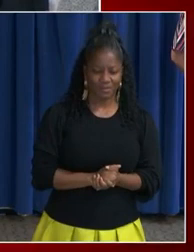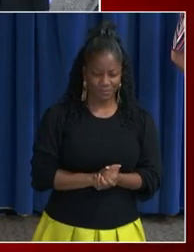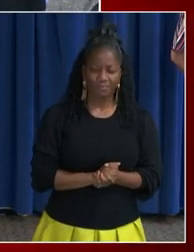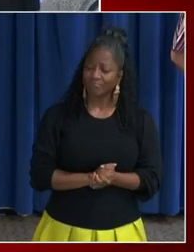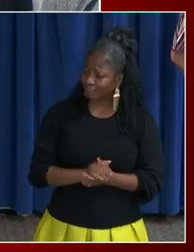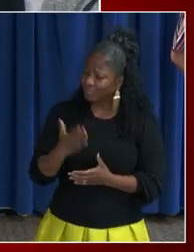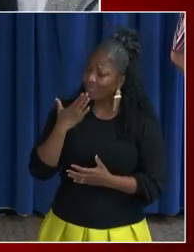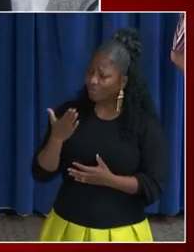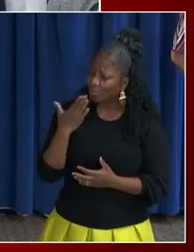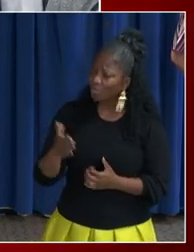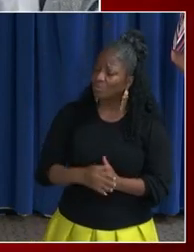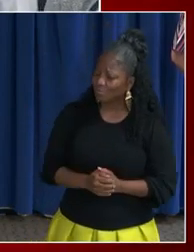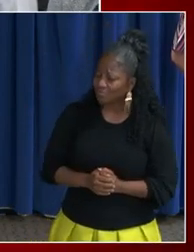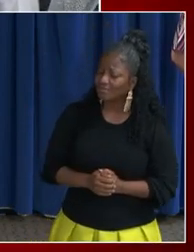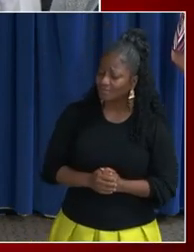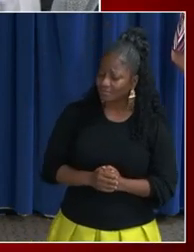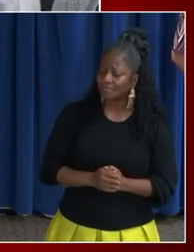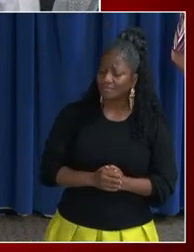Thank you.